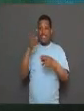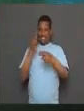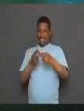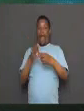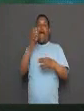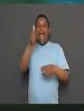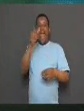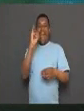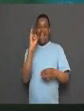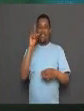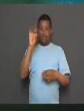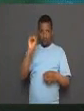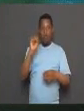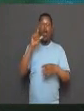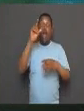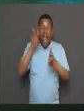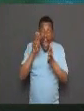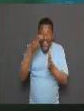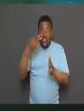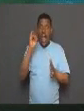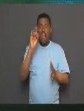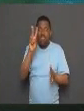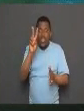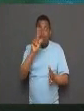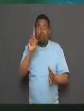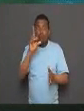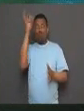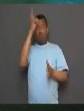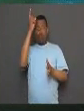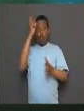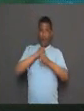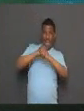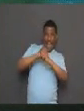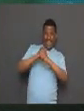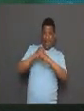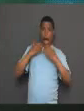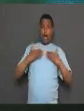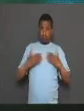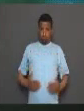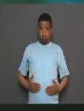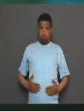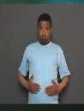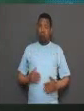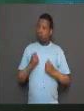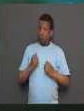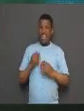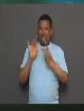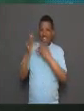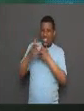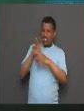HIV destroys the natural ability of the human body to fight off